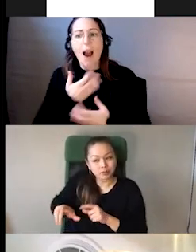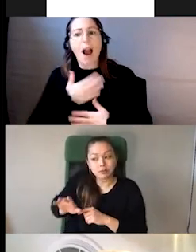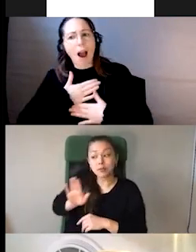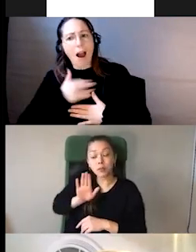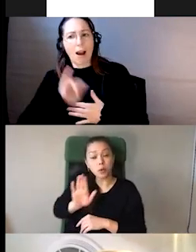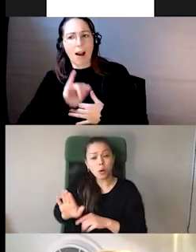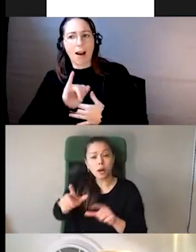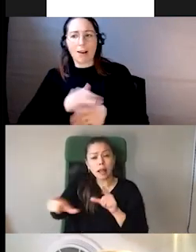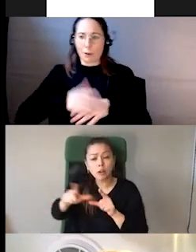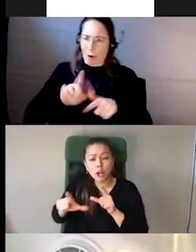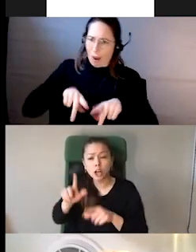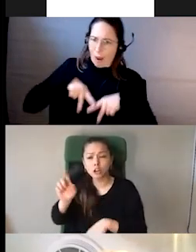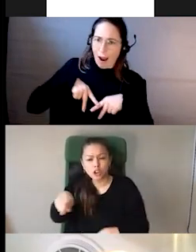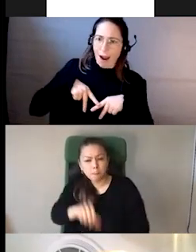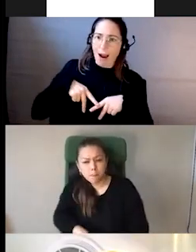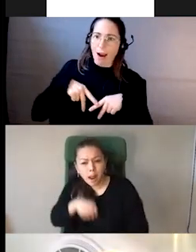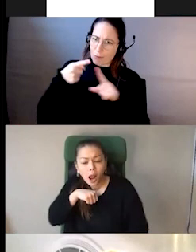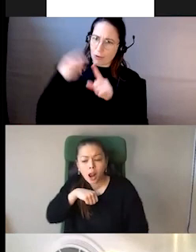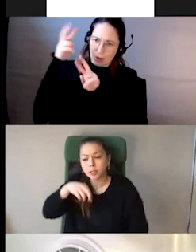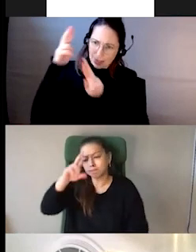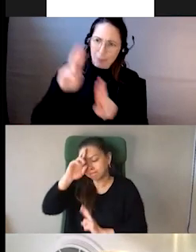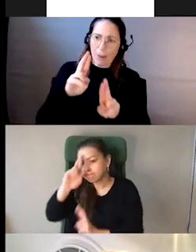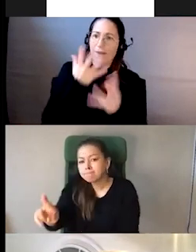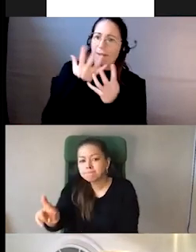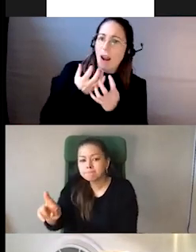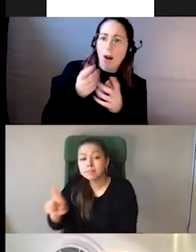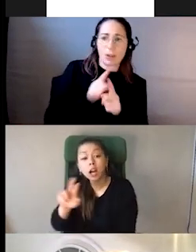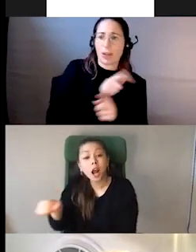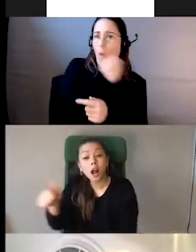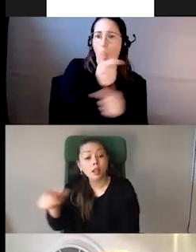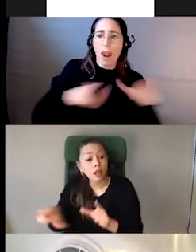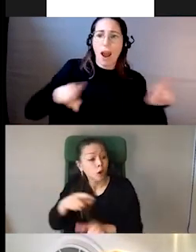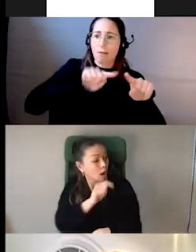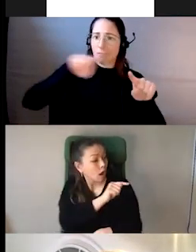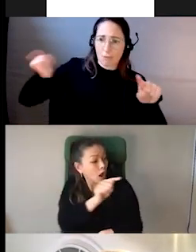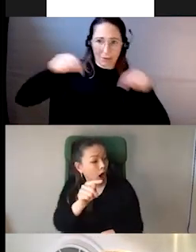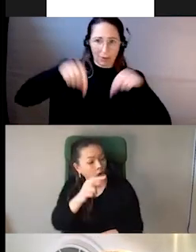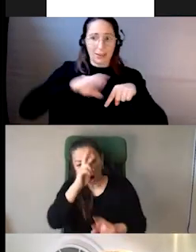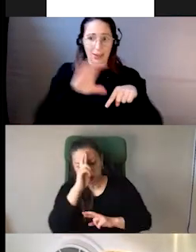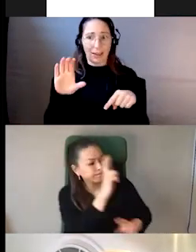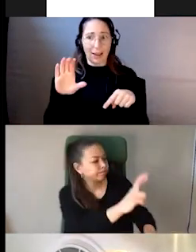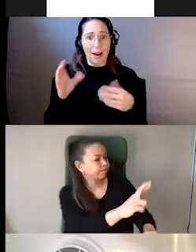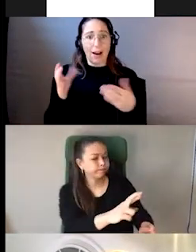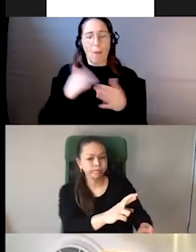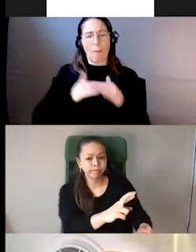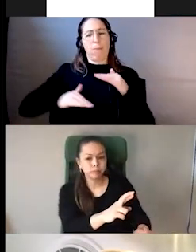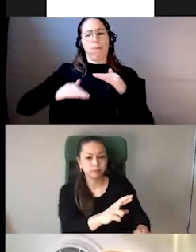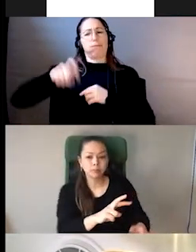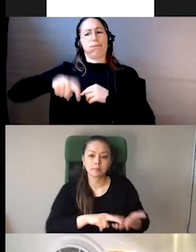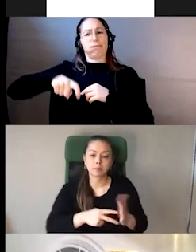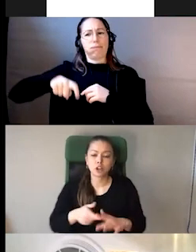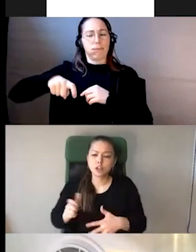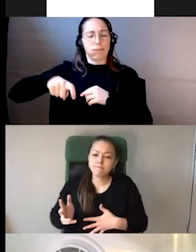and respecting the value of other languages spoken in Canada is an essential basis for advocacy